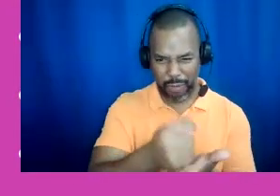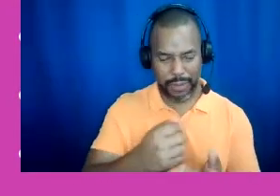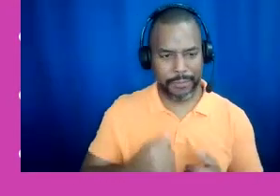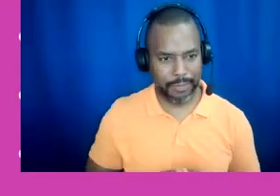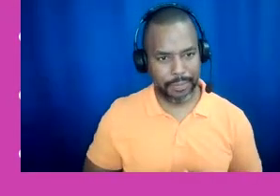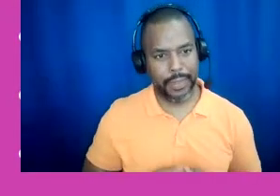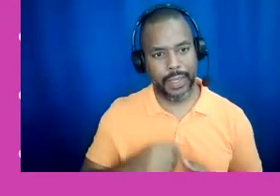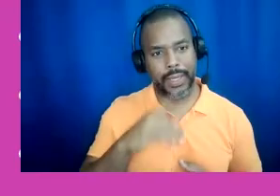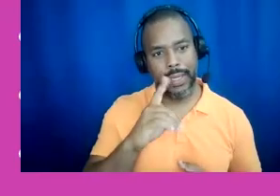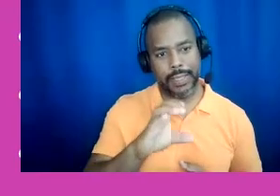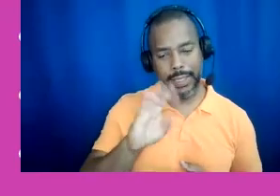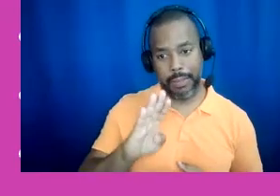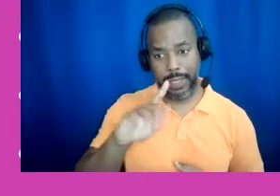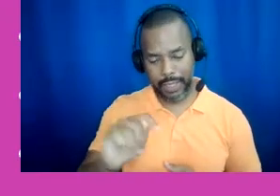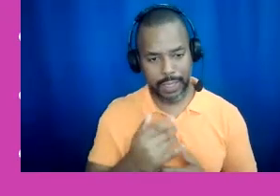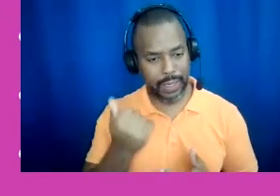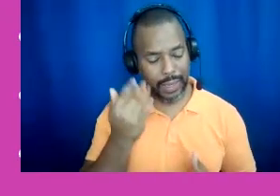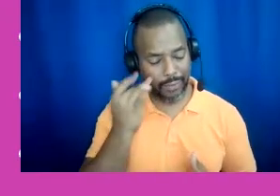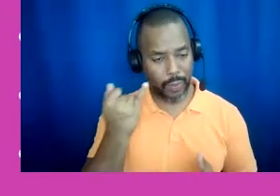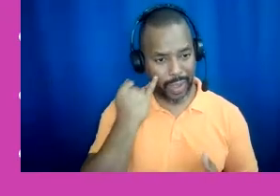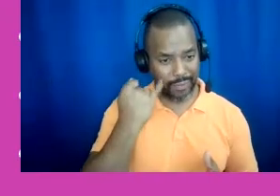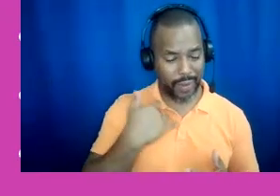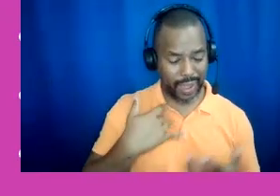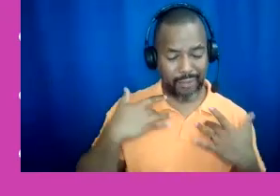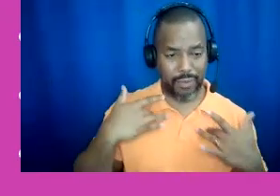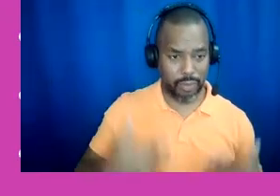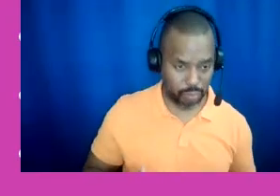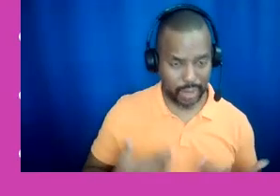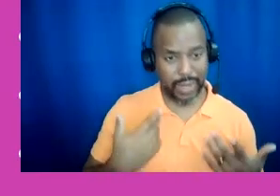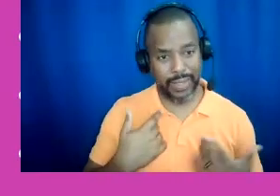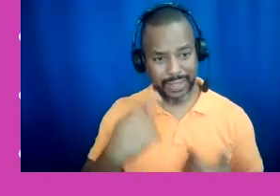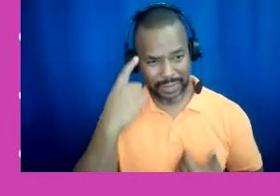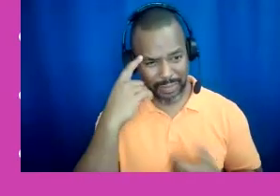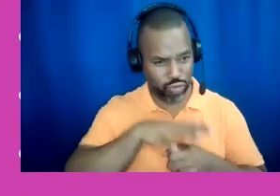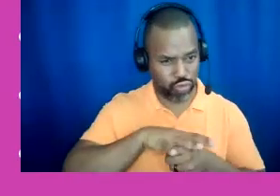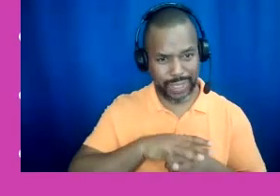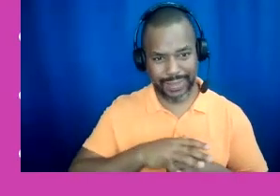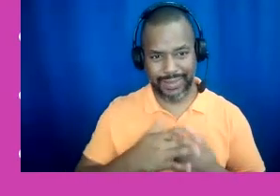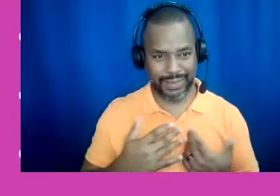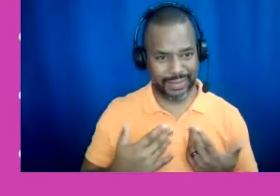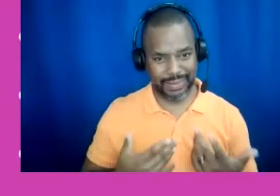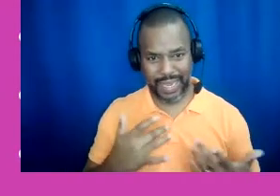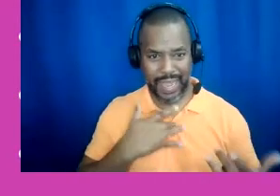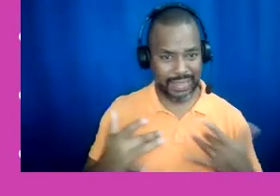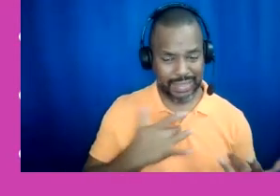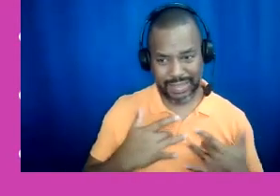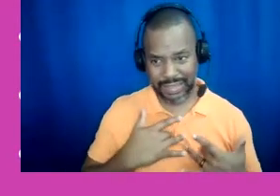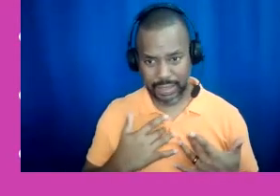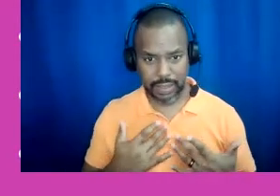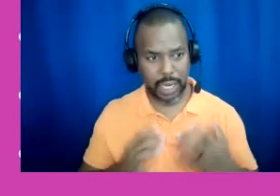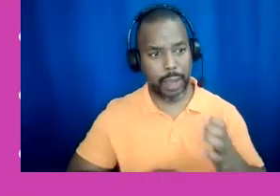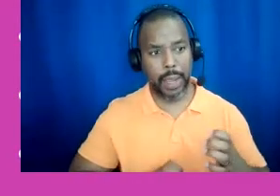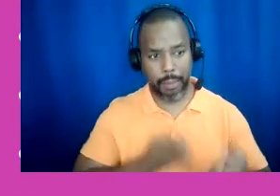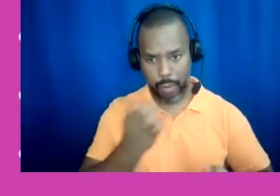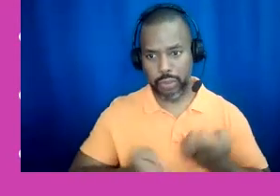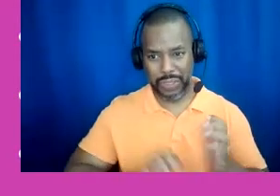help address stress, depression, anxiety, and general emotional fitness. This is something you do within the app or within the portal. It